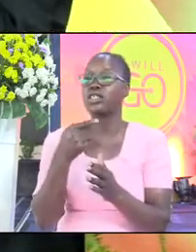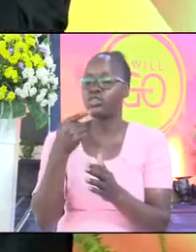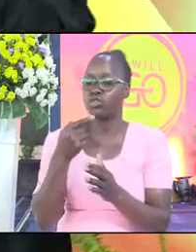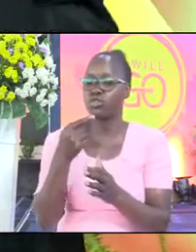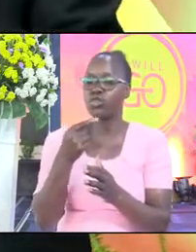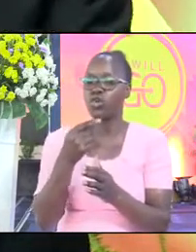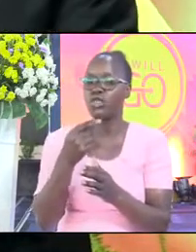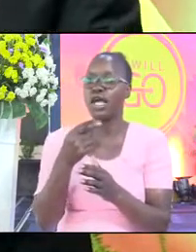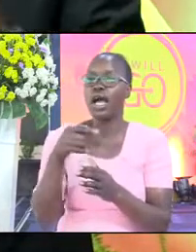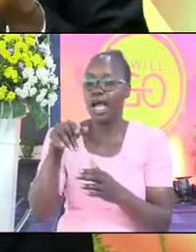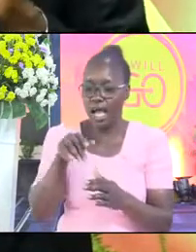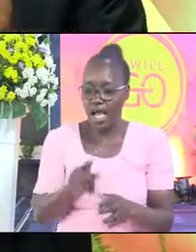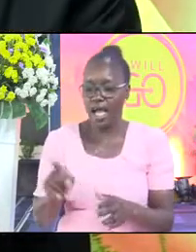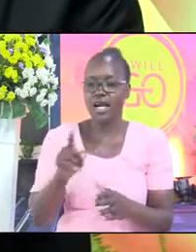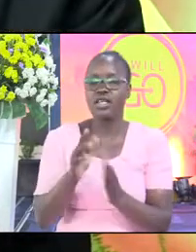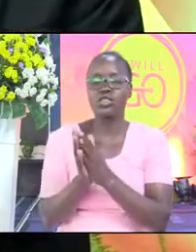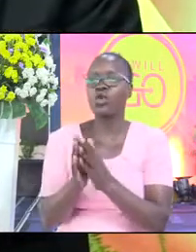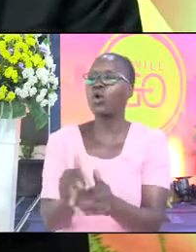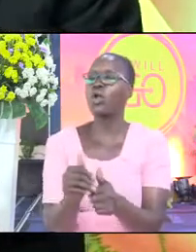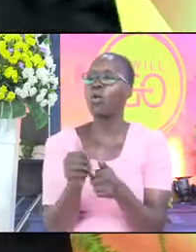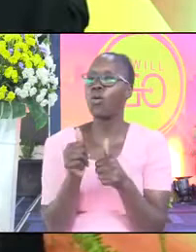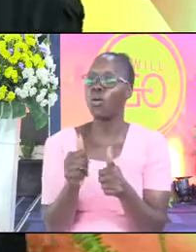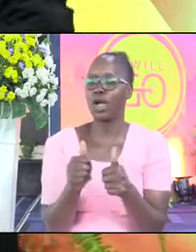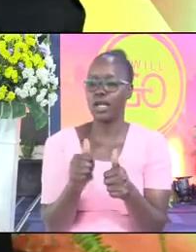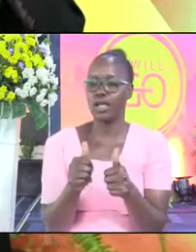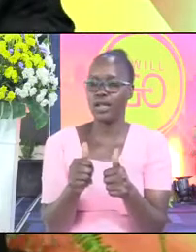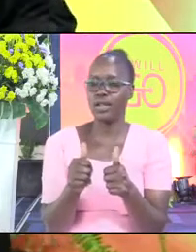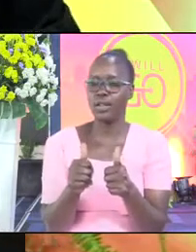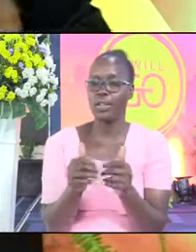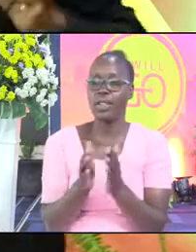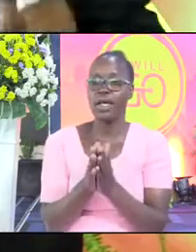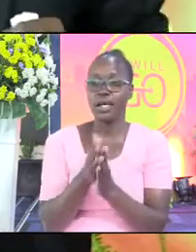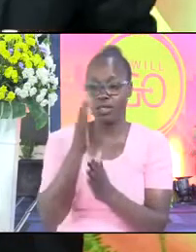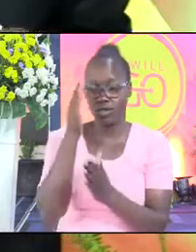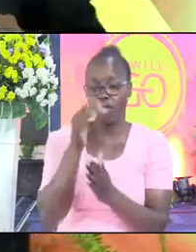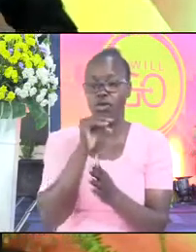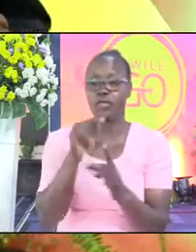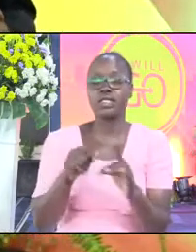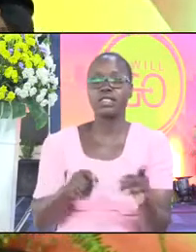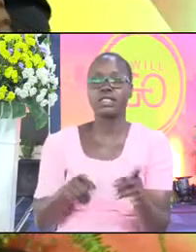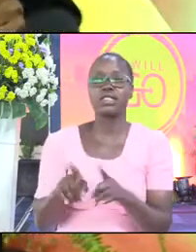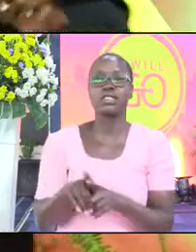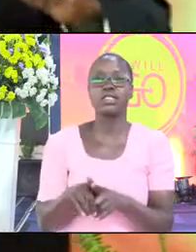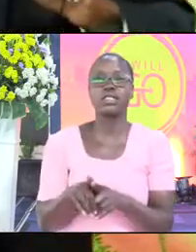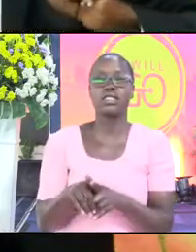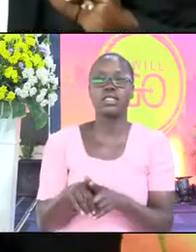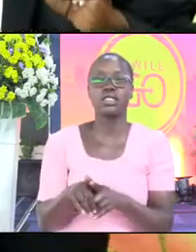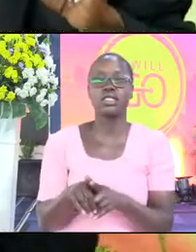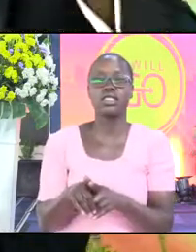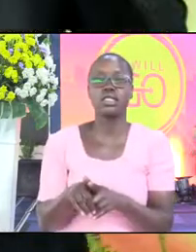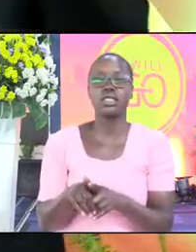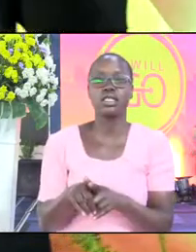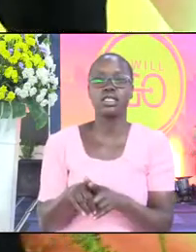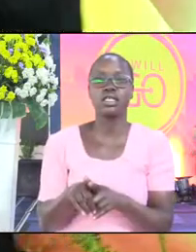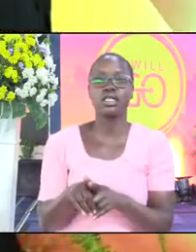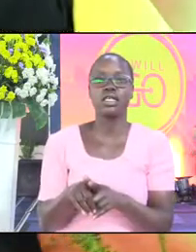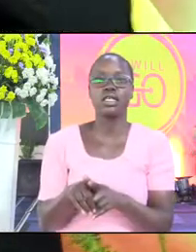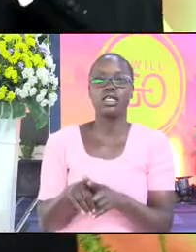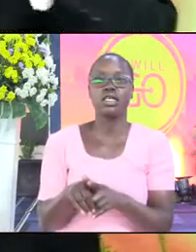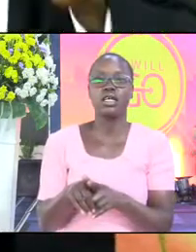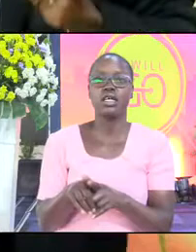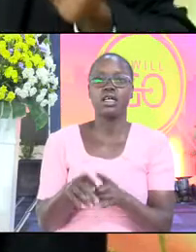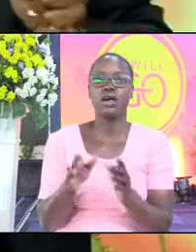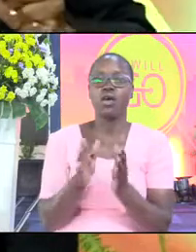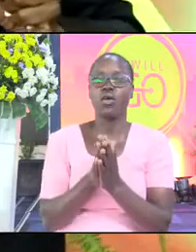told her story well. You know, it's amazing, my brothers and sisters, what just